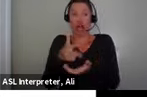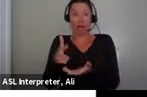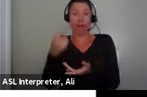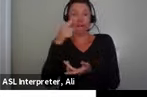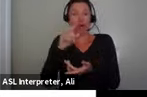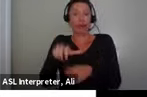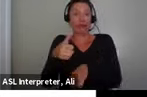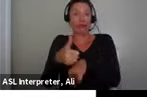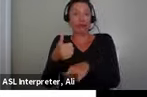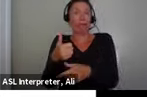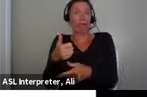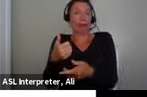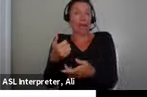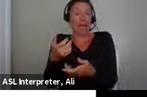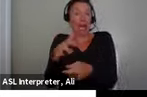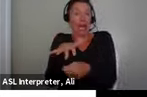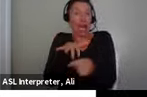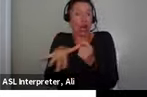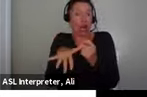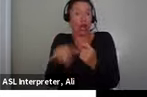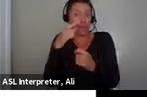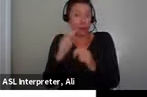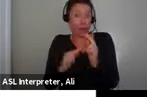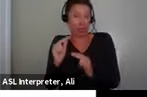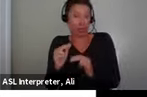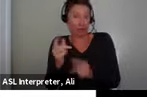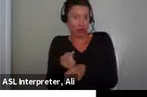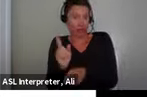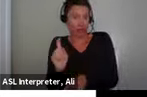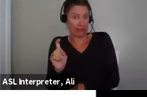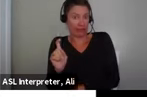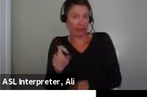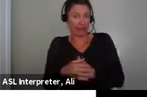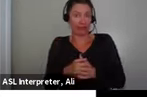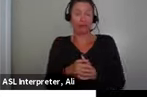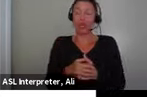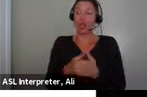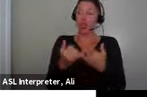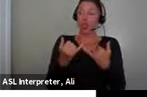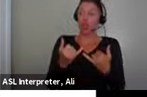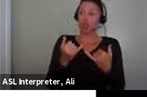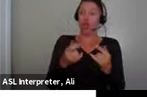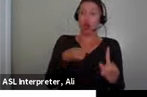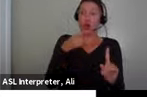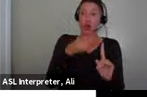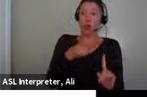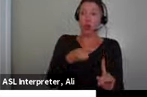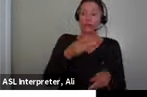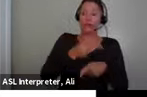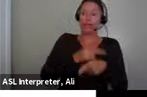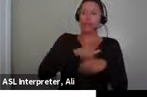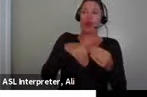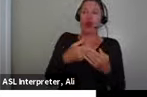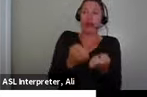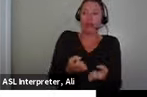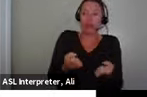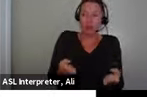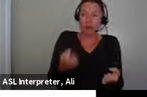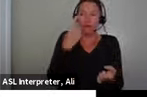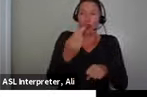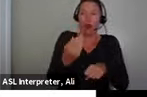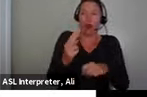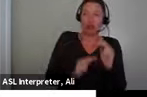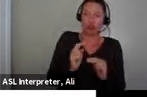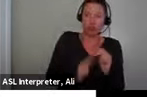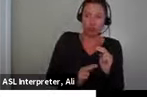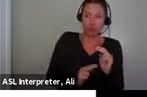staging area. Is that correct? The current intent is to keep all construction staging within